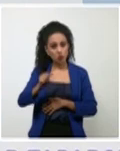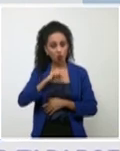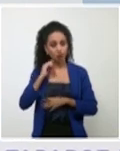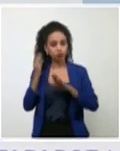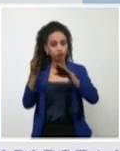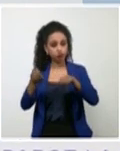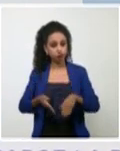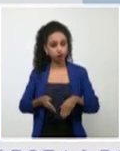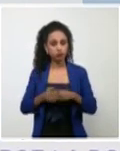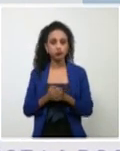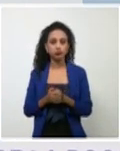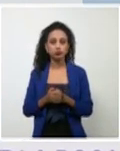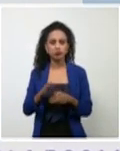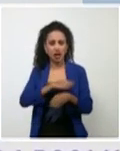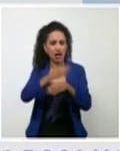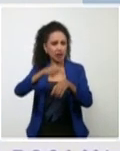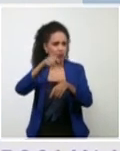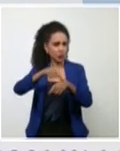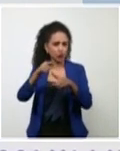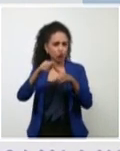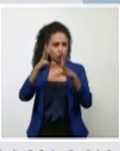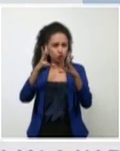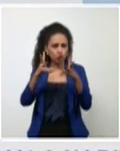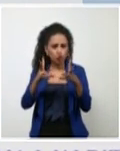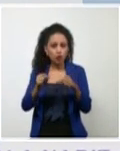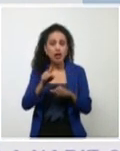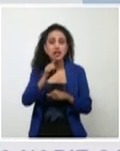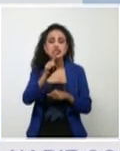3,235 people died, and